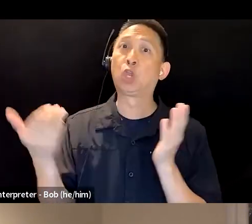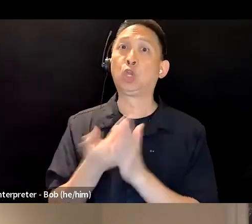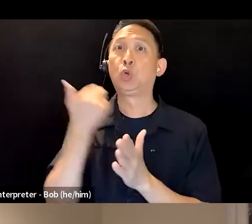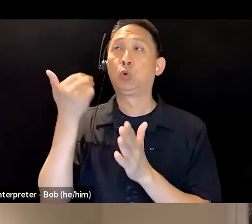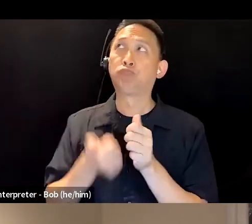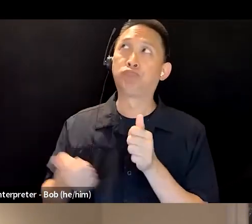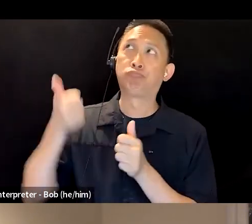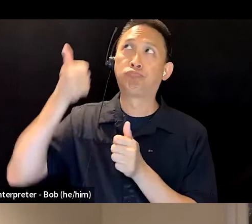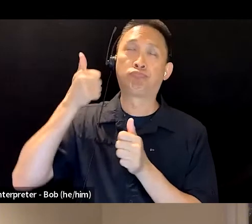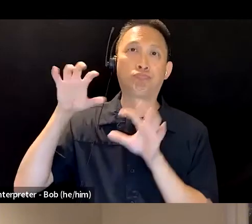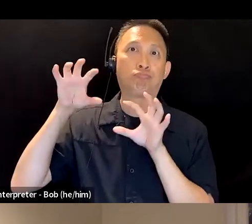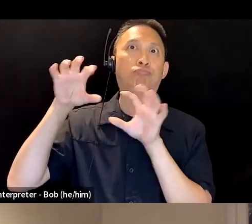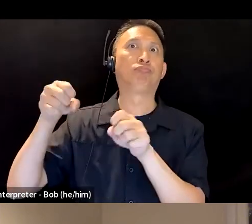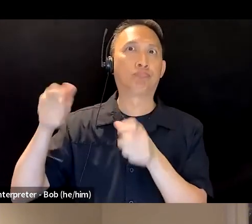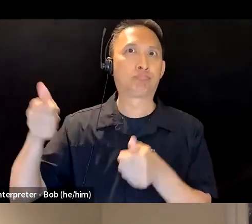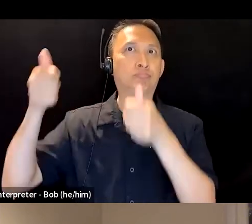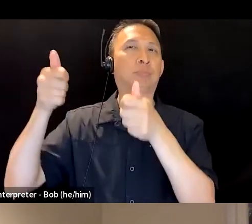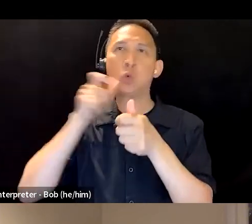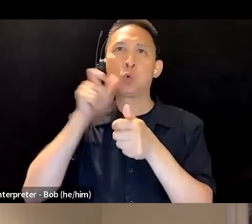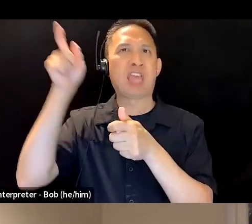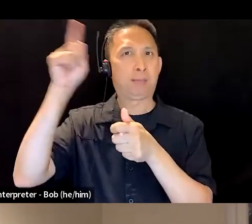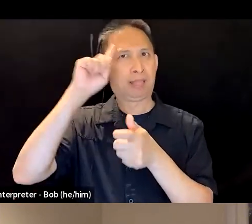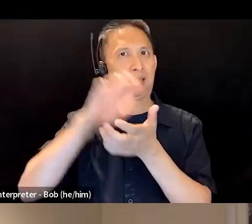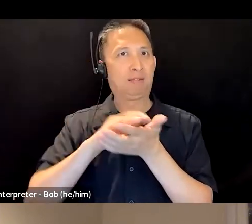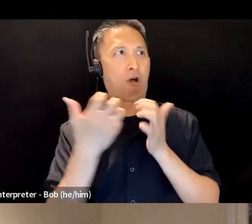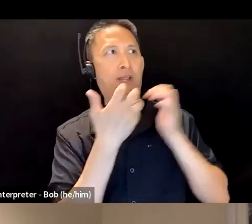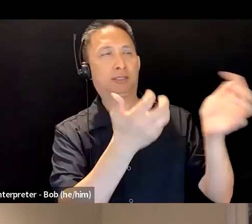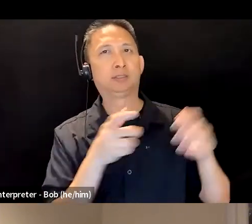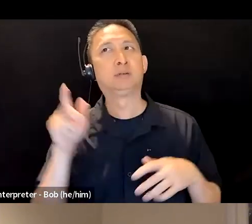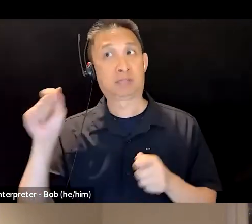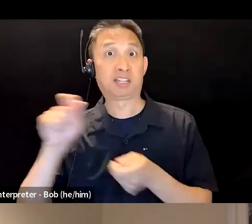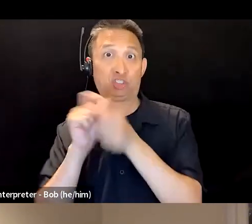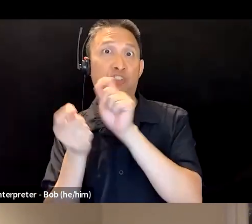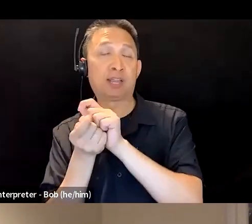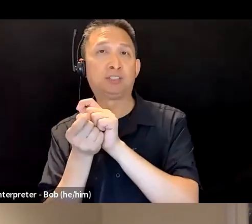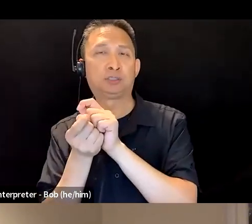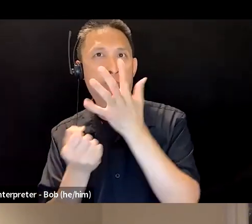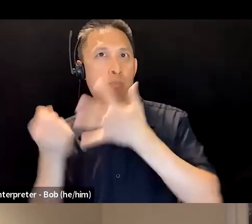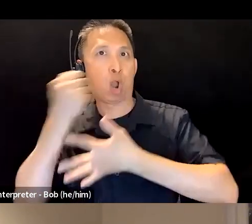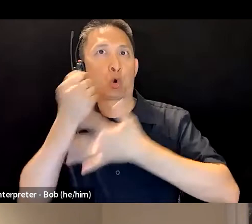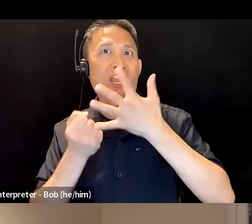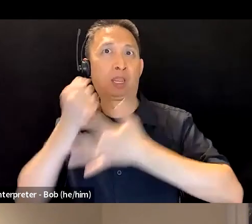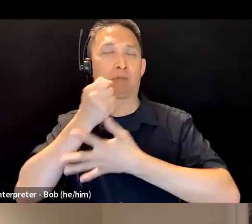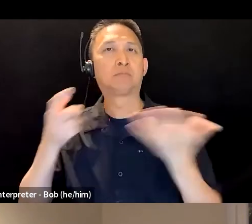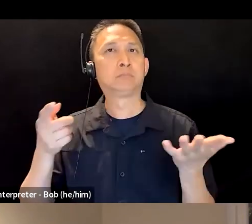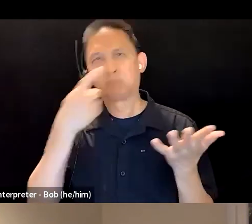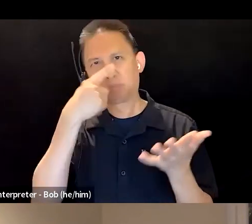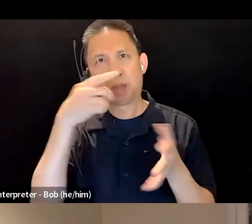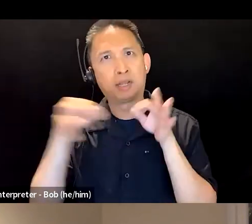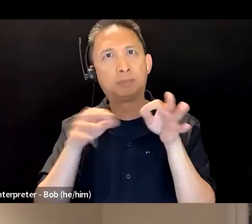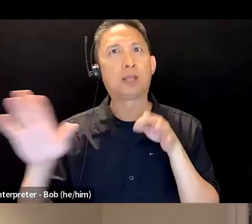of their belief on who the audience is. Mm-hmm. What would you like to talk about your experiences?